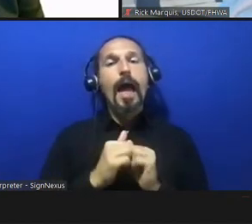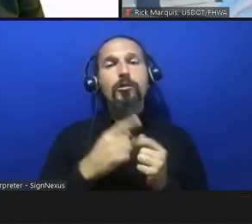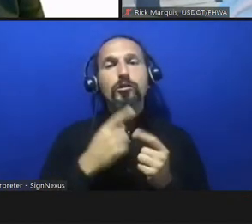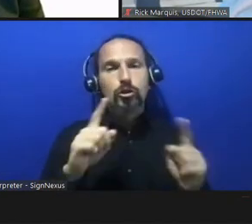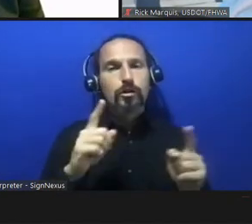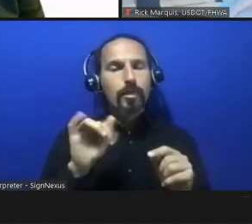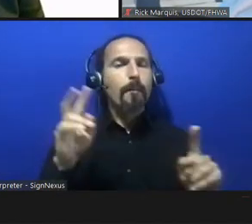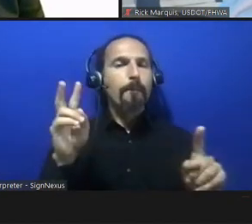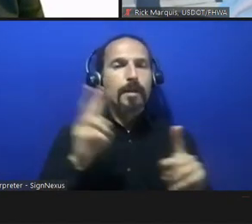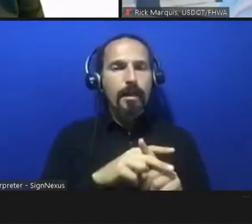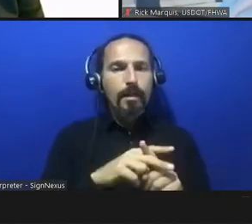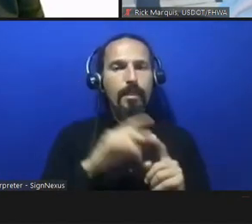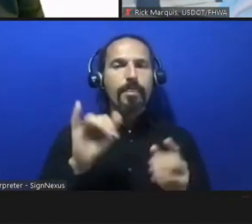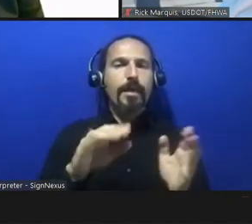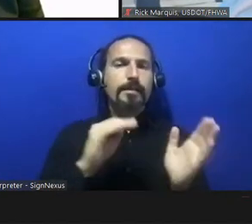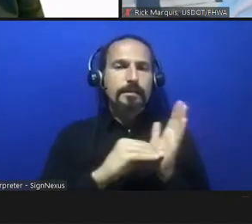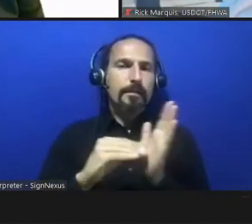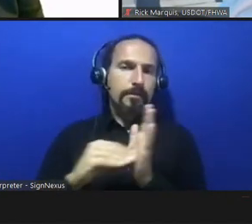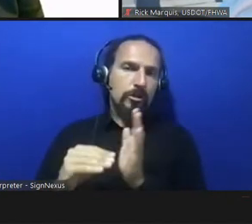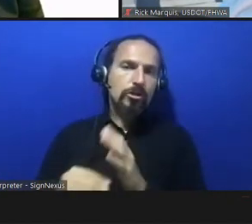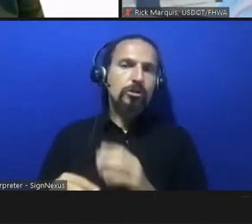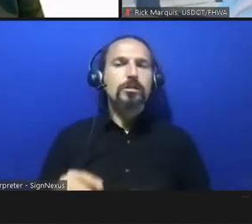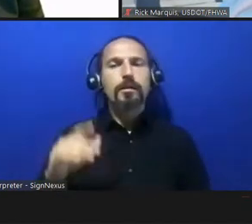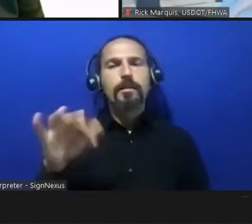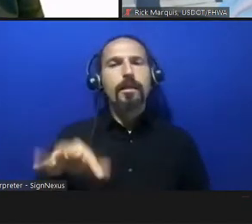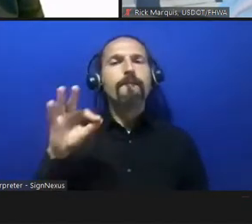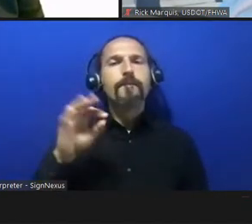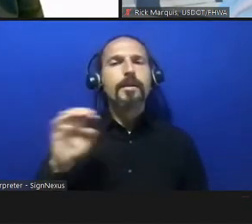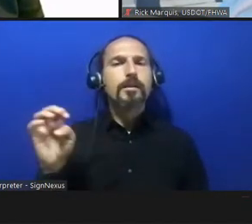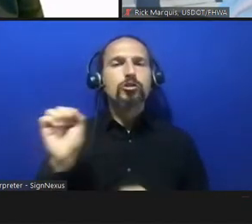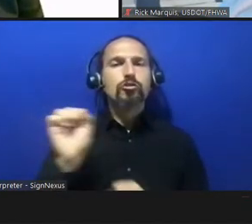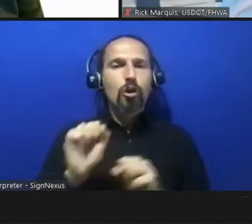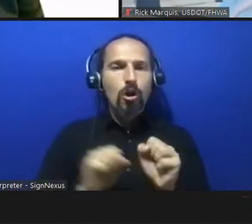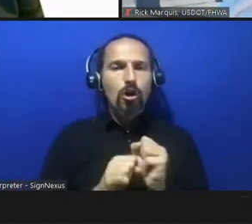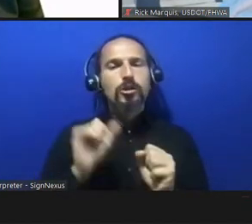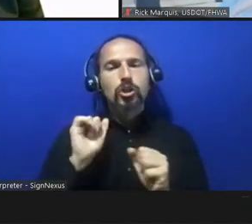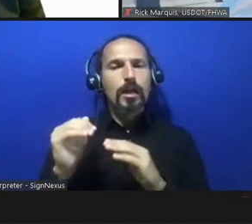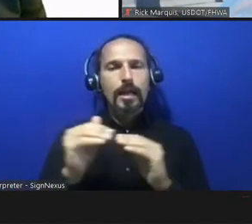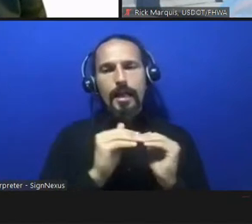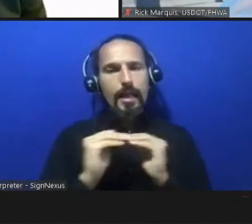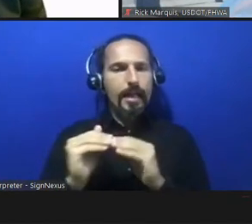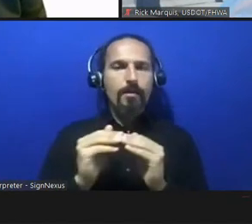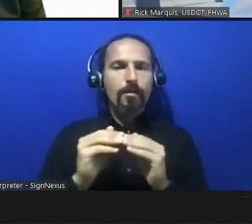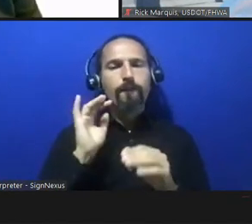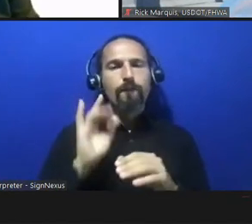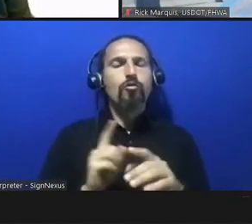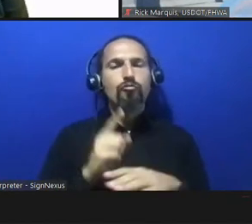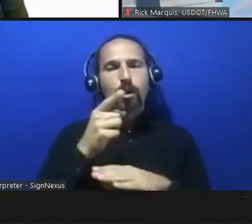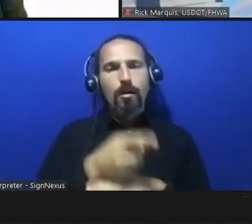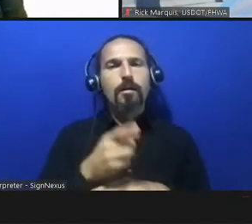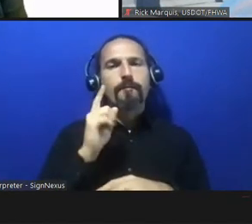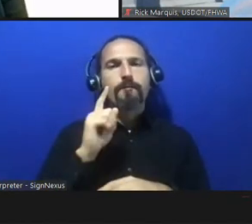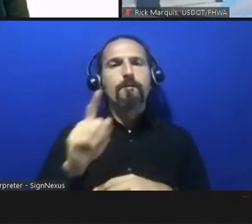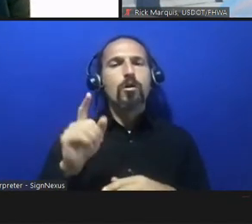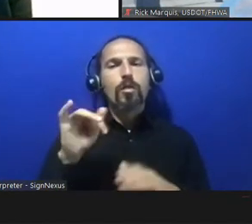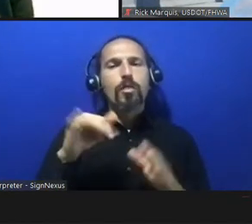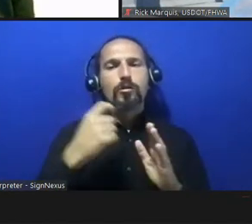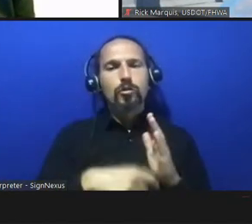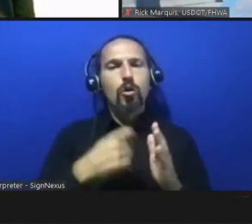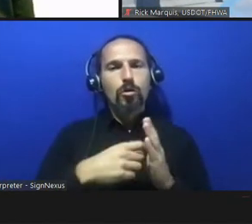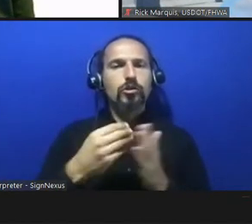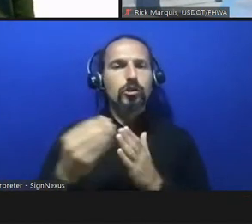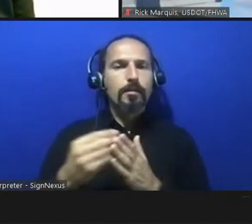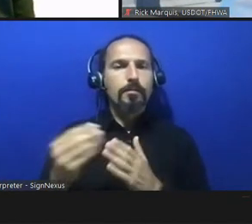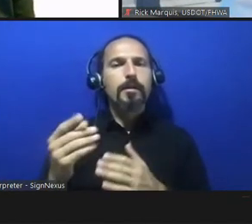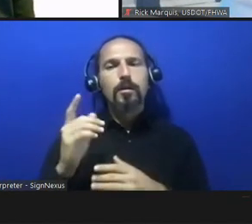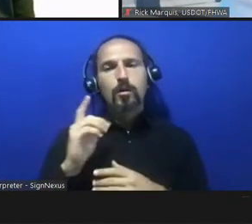applying the fewest exemptions additionally the fee structure should be equalized across the crossings to eliminate toll shopping this behavior will only